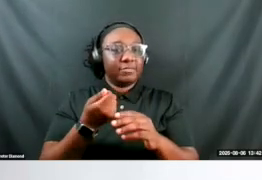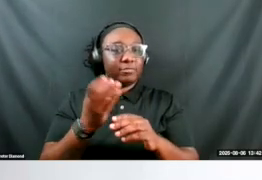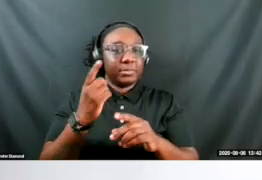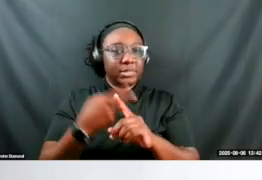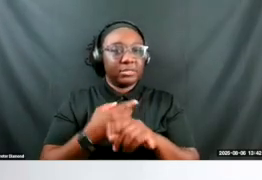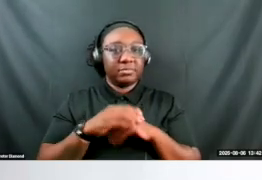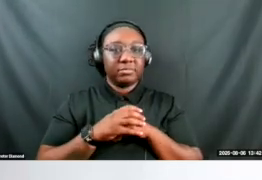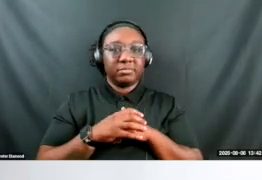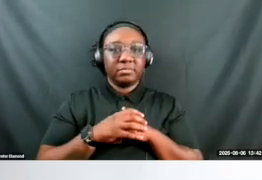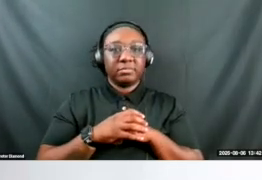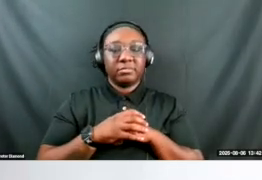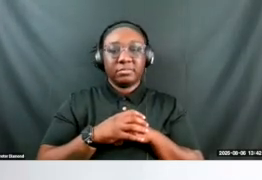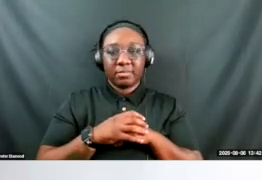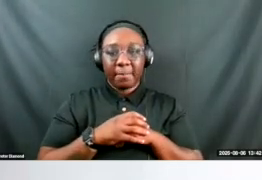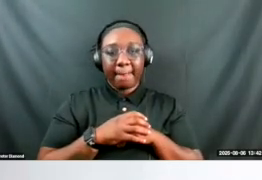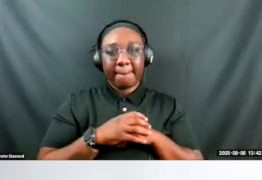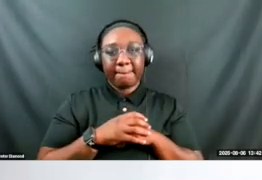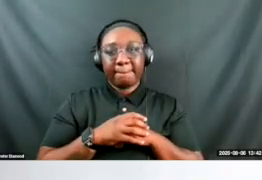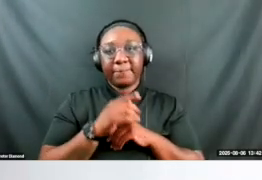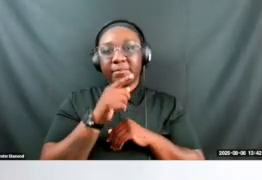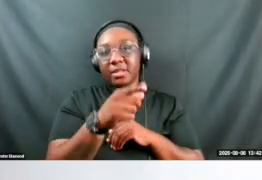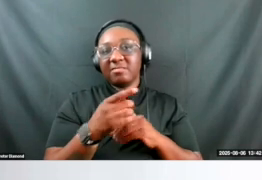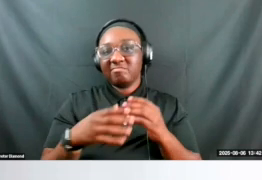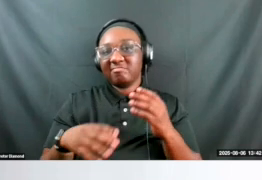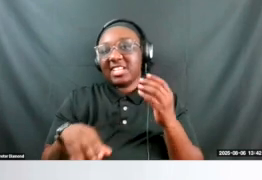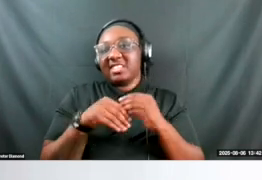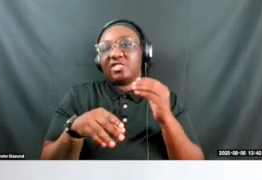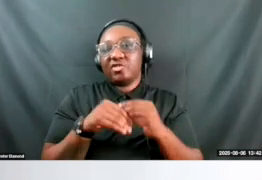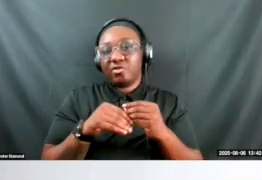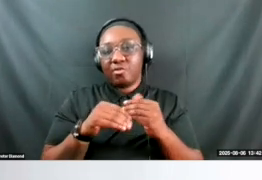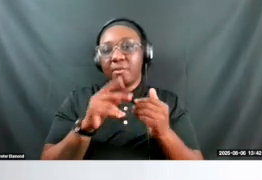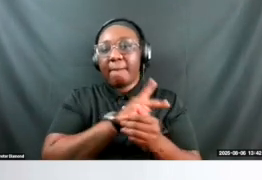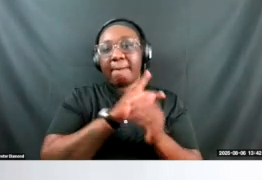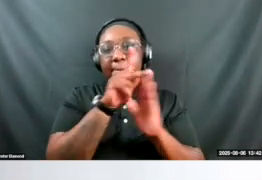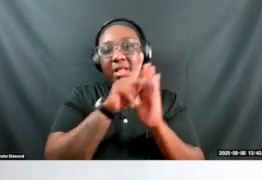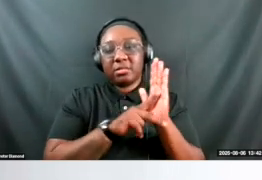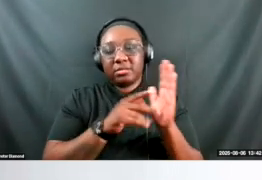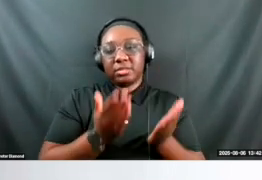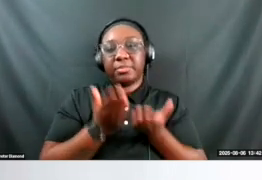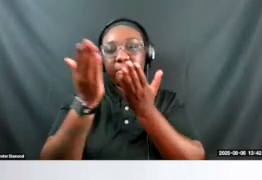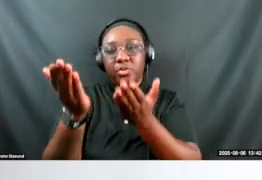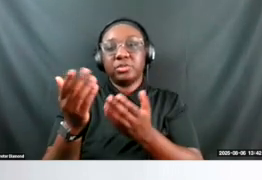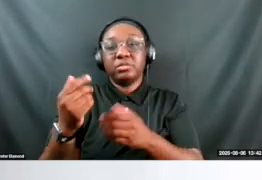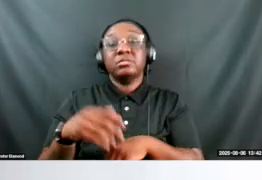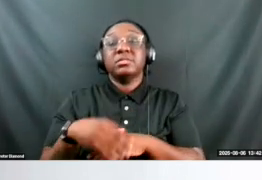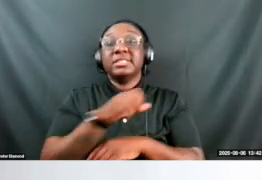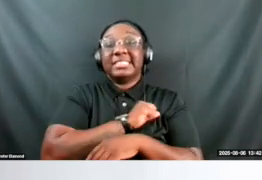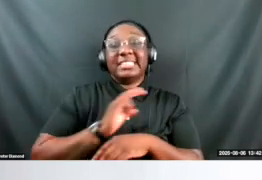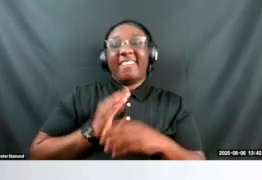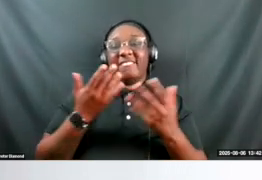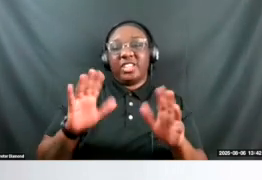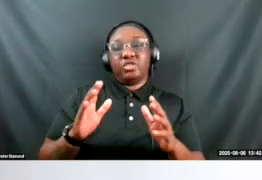So additional policy proposal here. Staff also proposes to develop a new process to